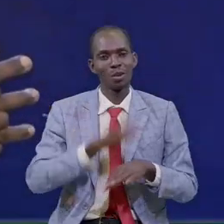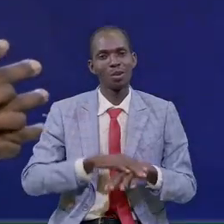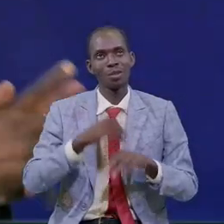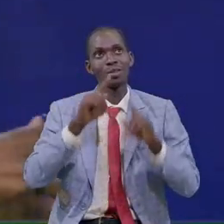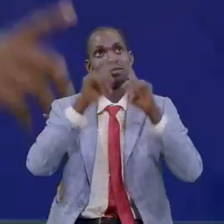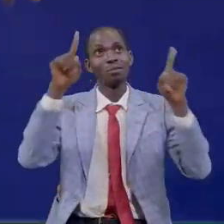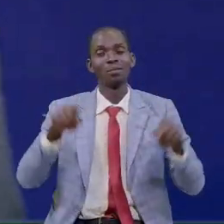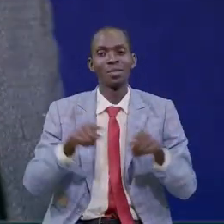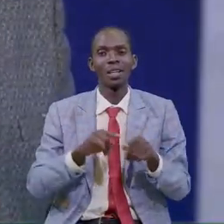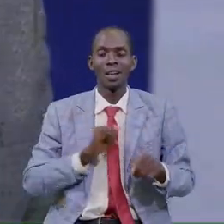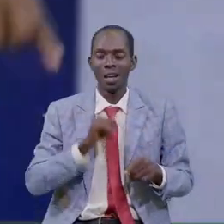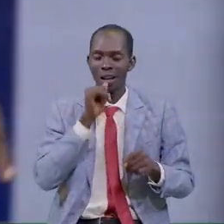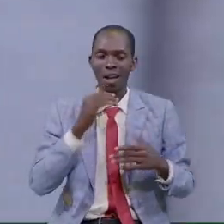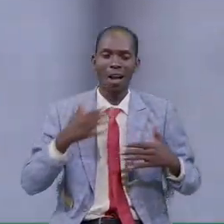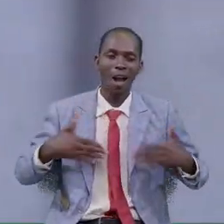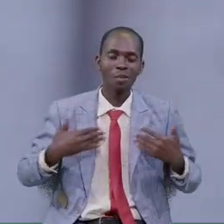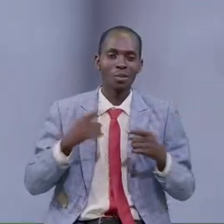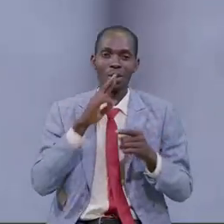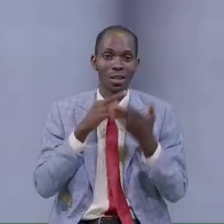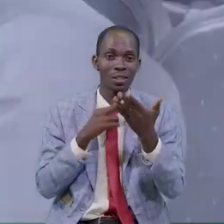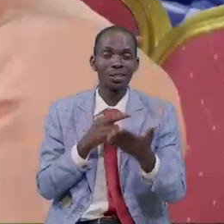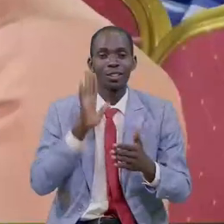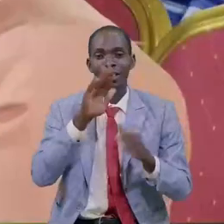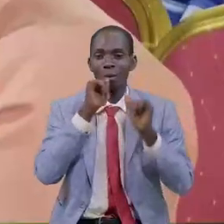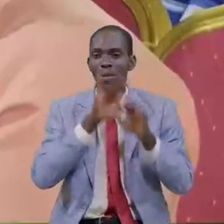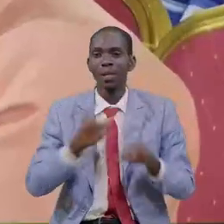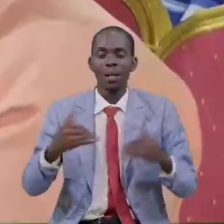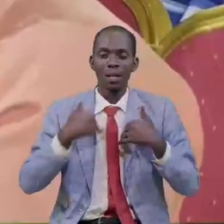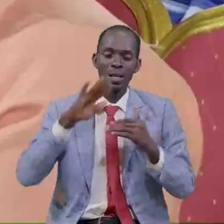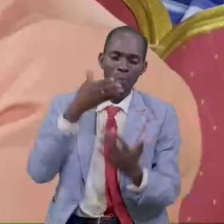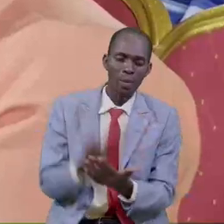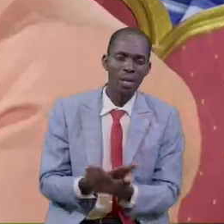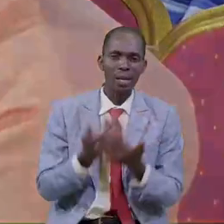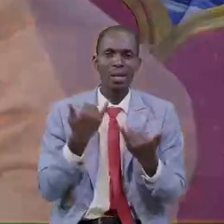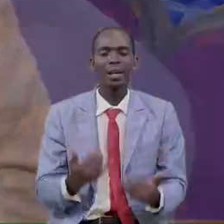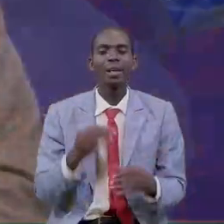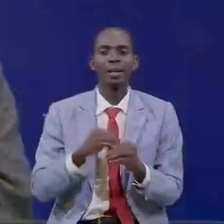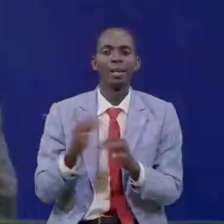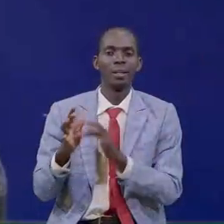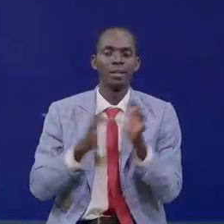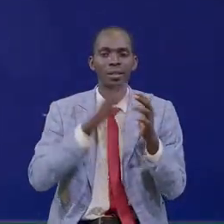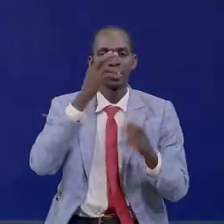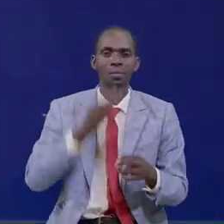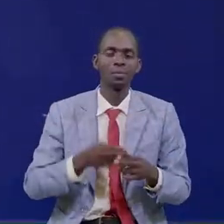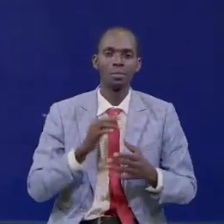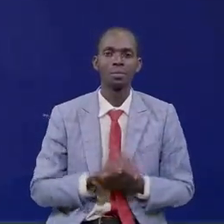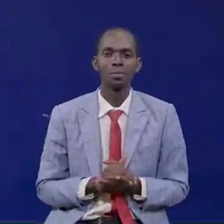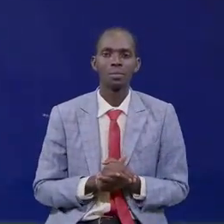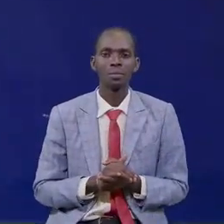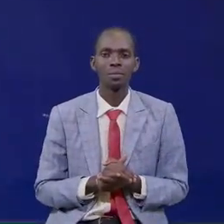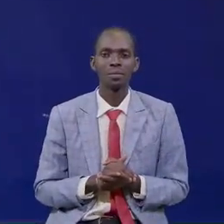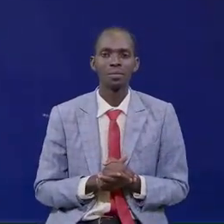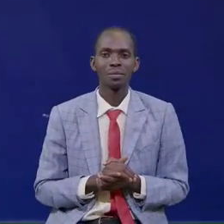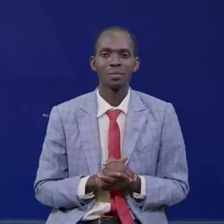are there. Your blessing has now arrived. Votre bénédiction est maintenant arrivée. It's